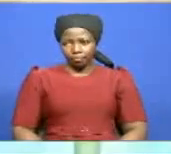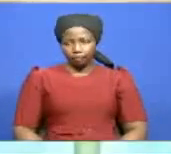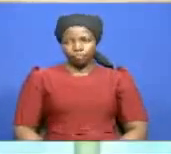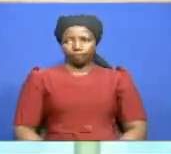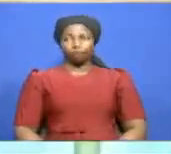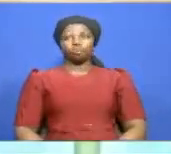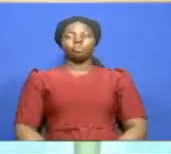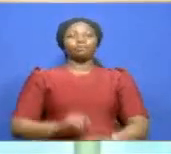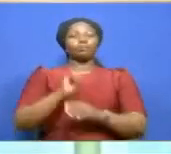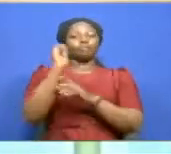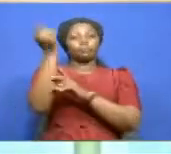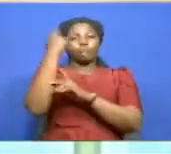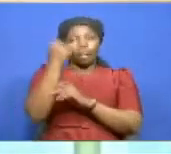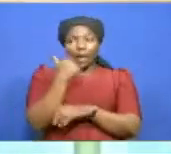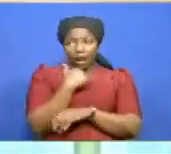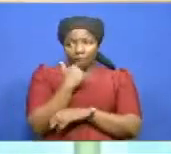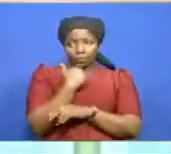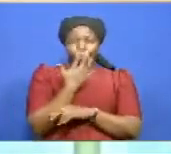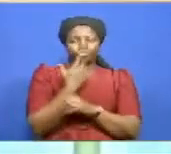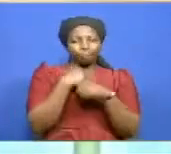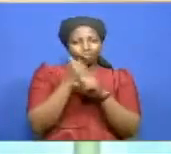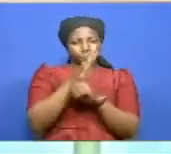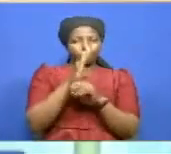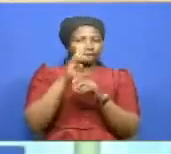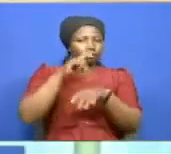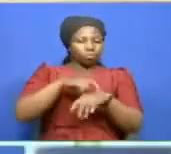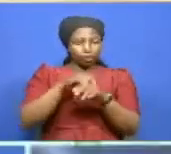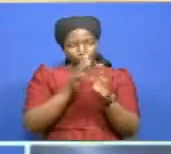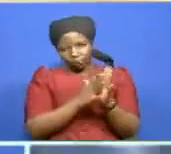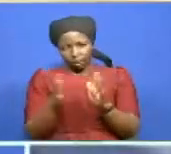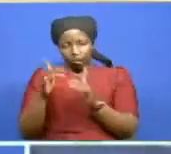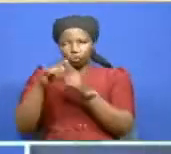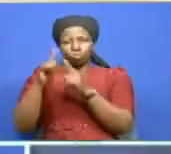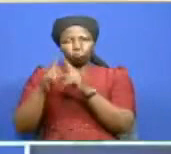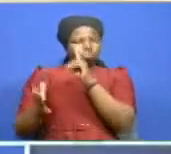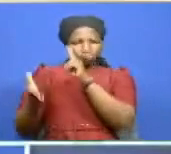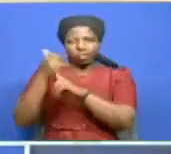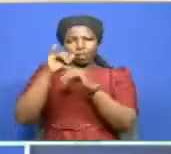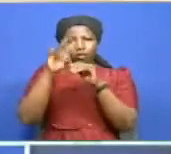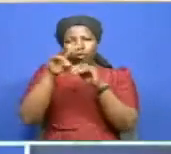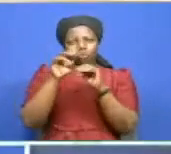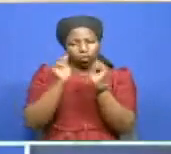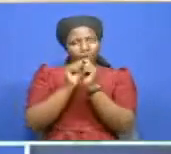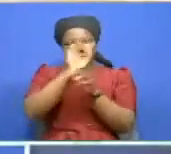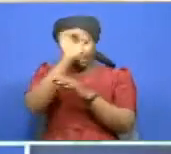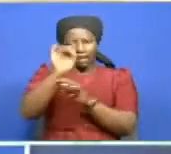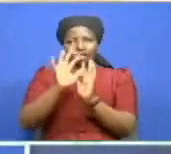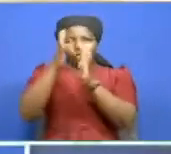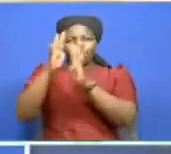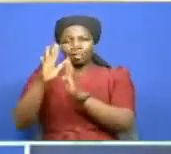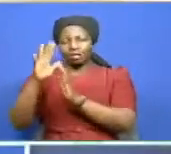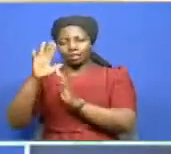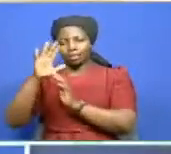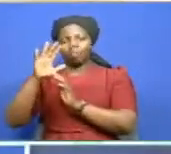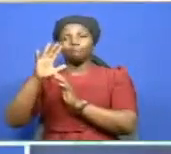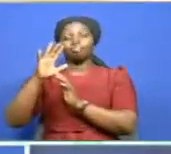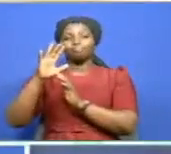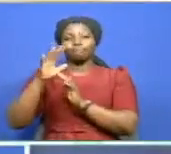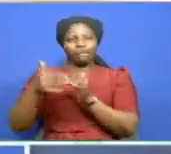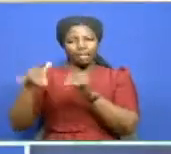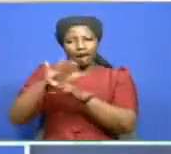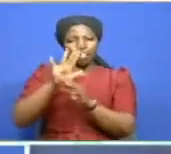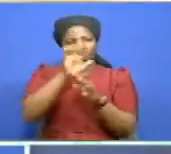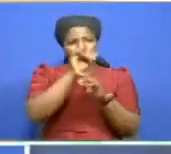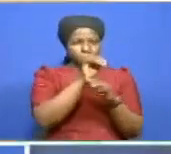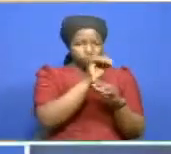And now Kenya has reviewed its timeline to achieve 10% forest cover from 2030 to 2022. This was revealed during the launch of a